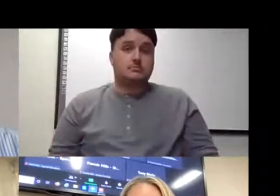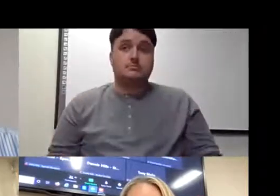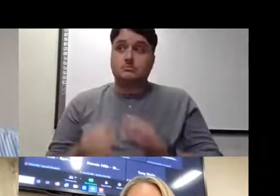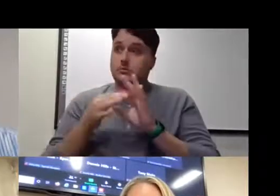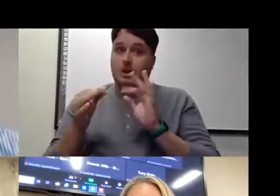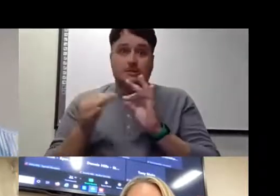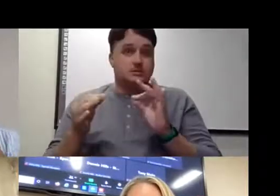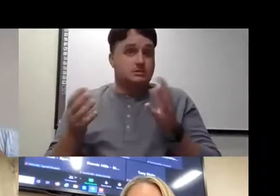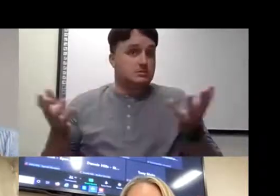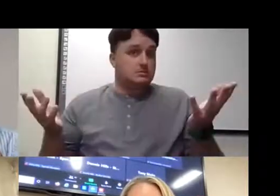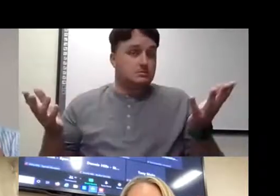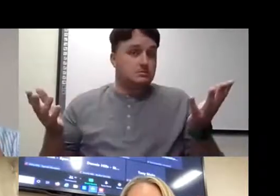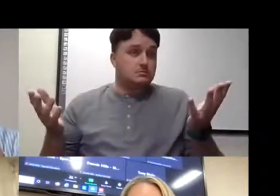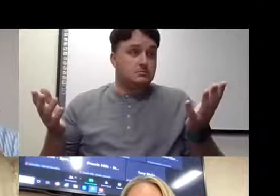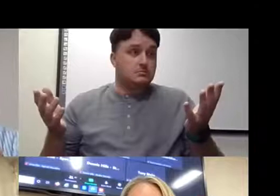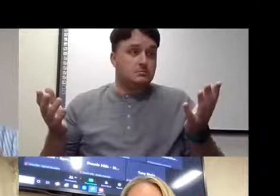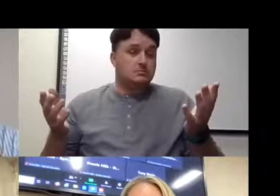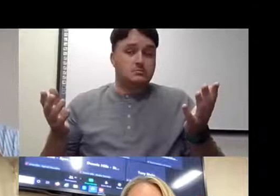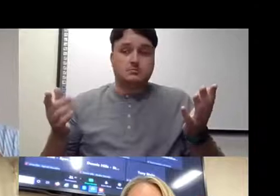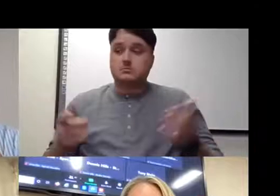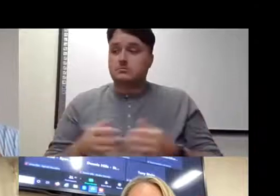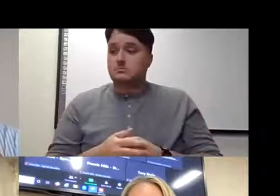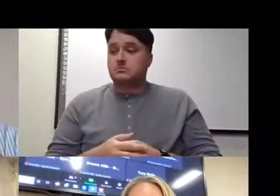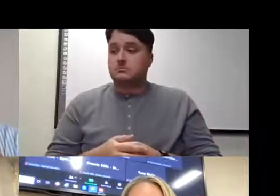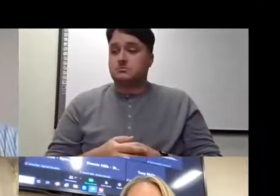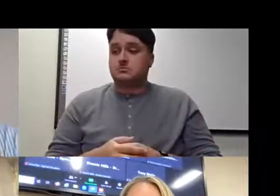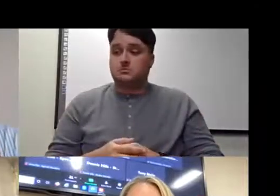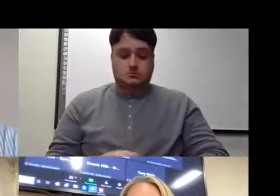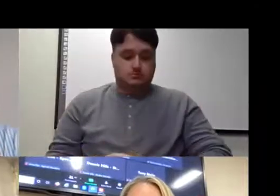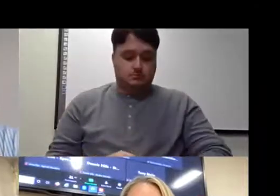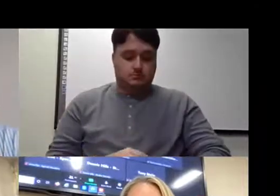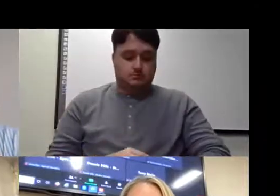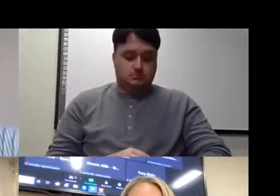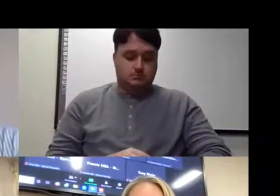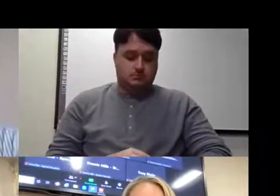Comments? This is an informational item. Anything?